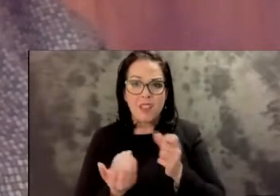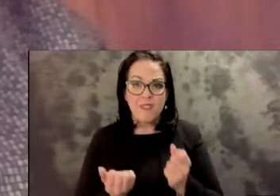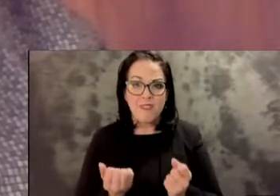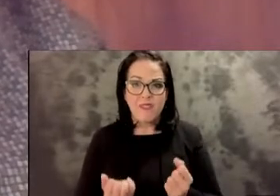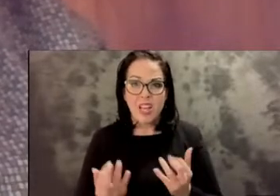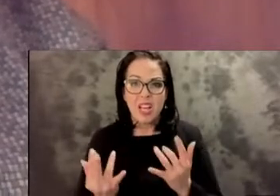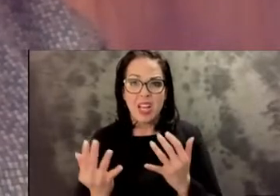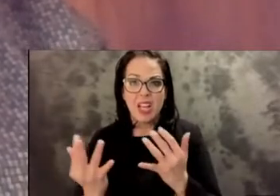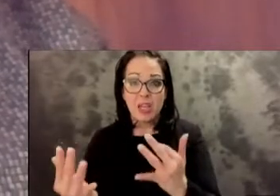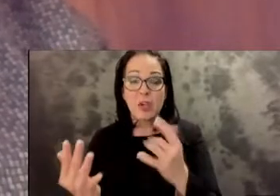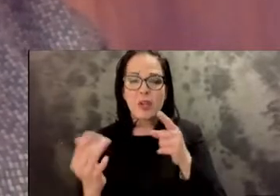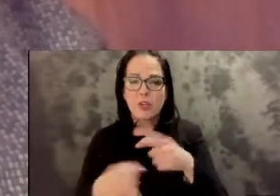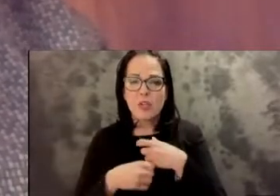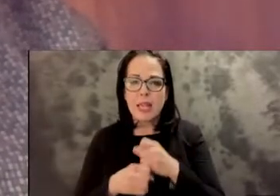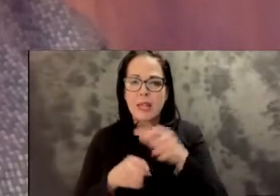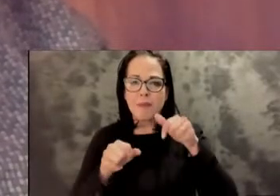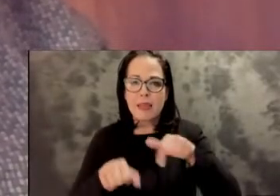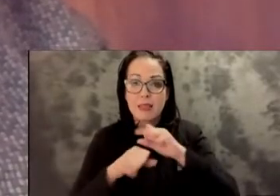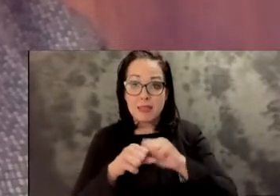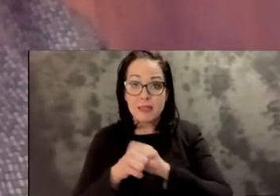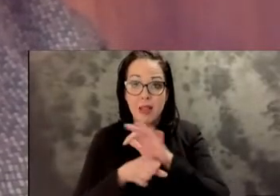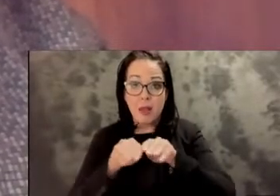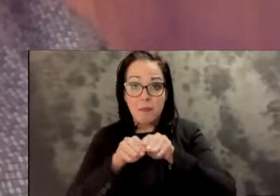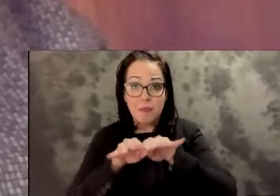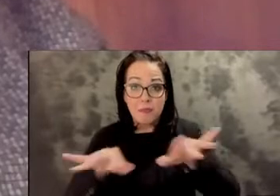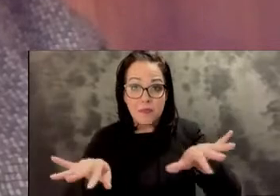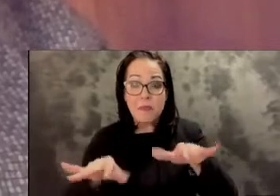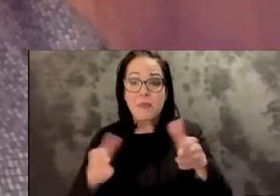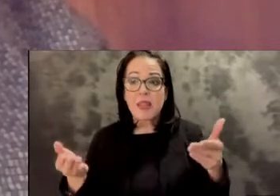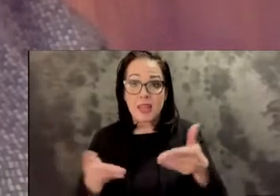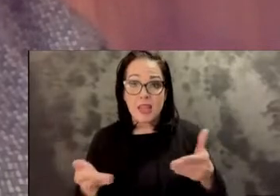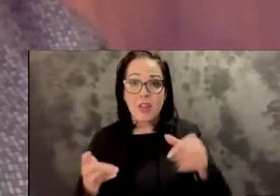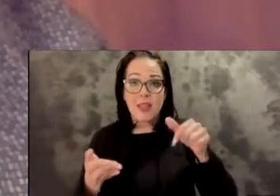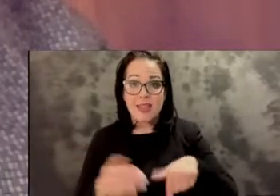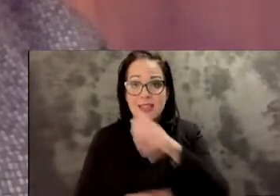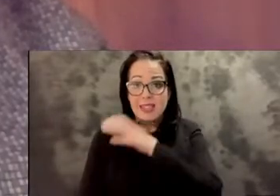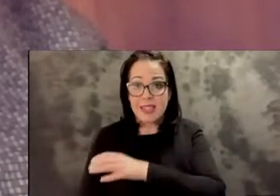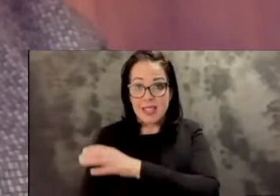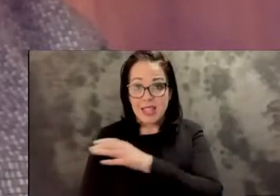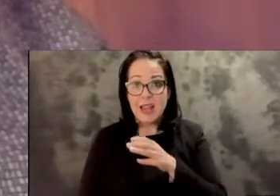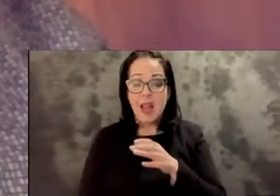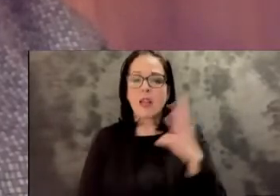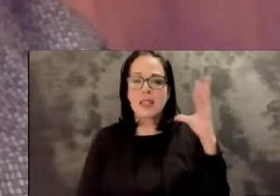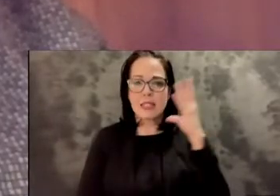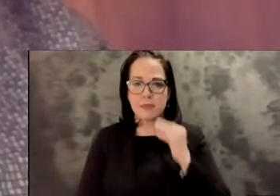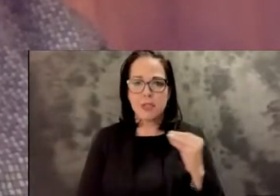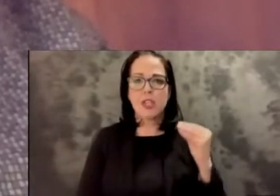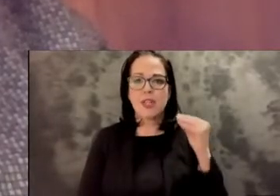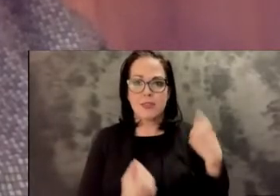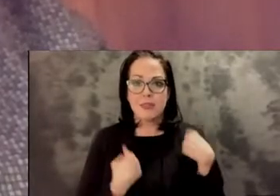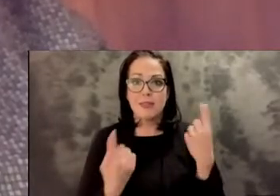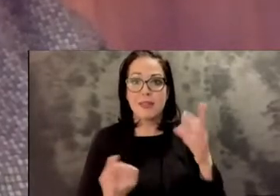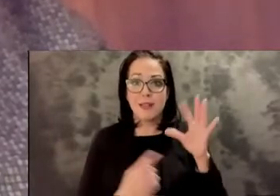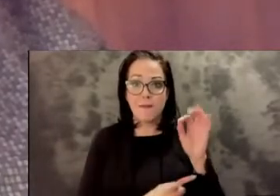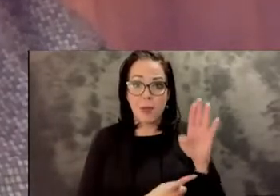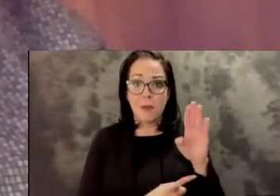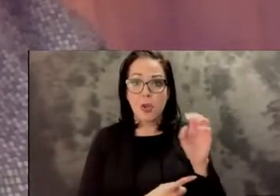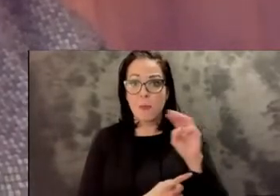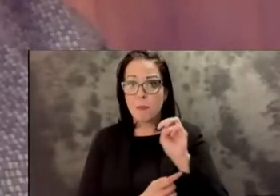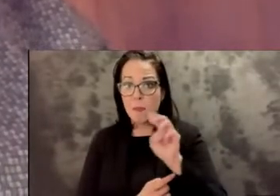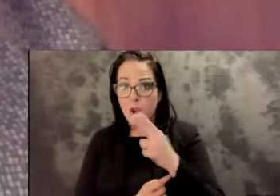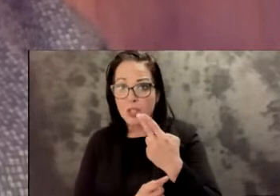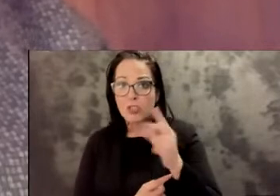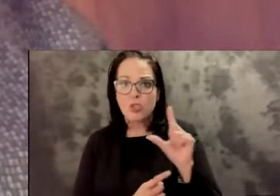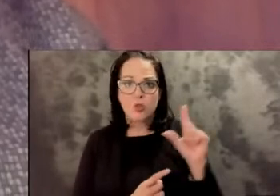viral pandemic, which Clínica Monsignor Oscar Romero has experienced since February, March of